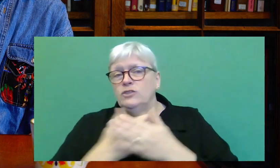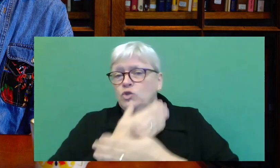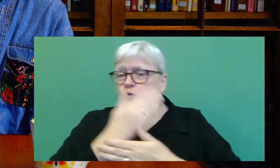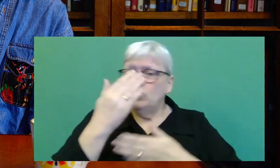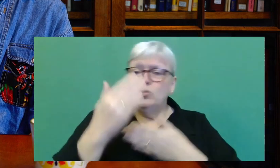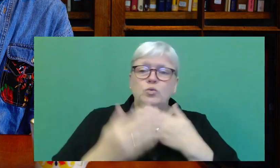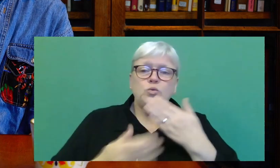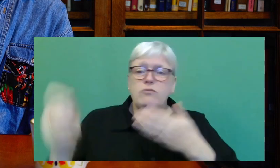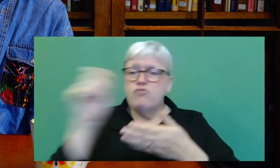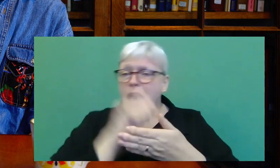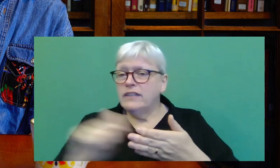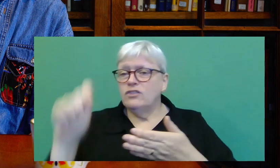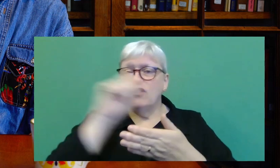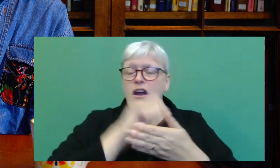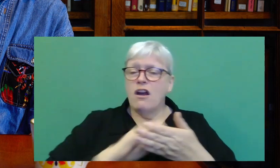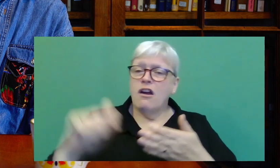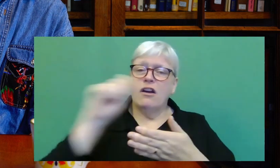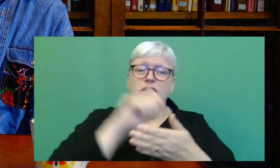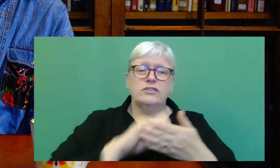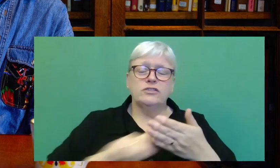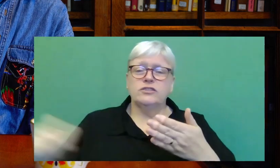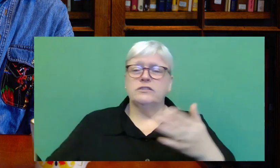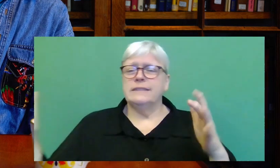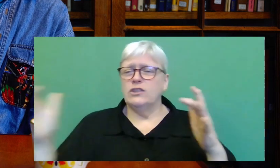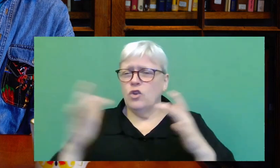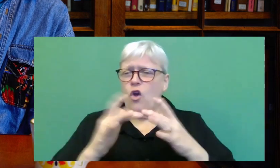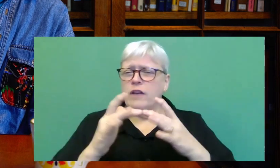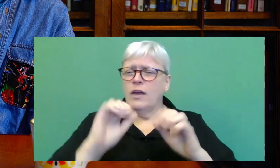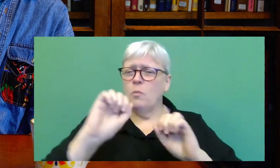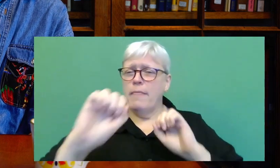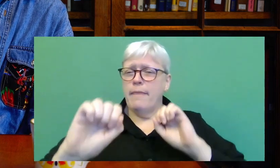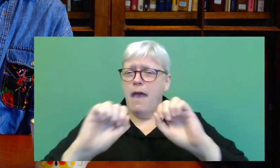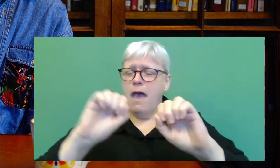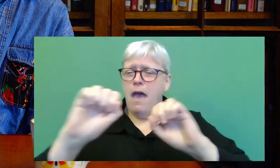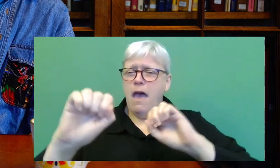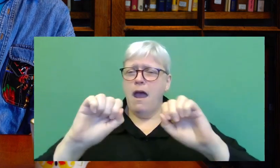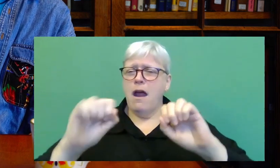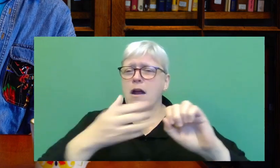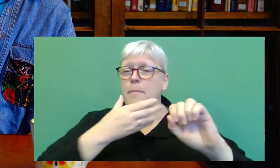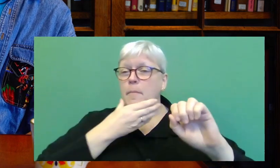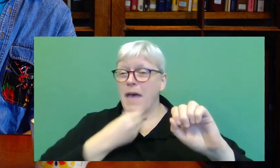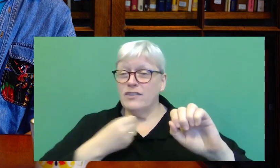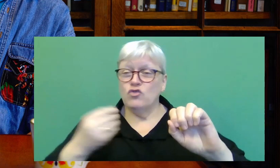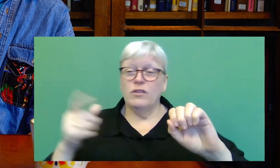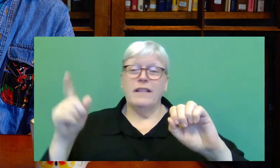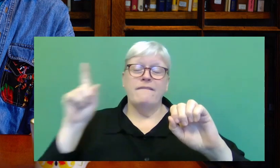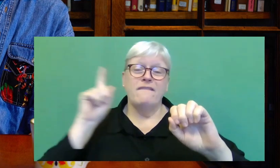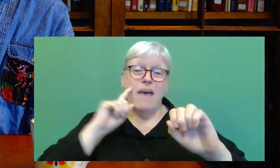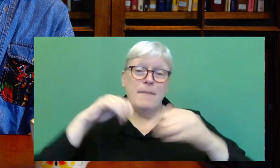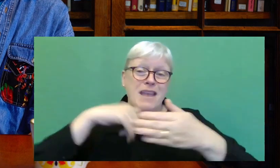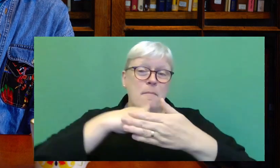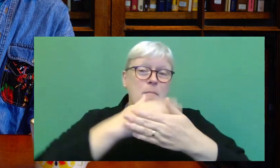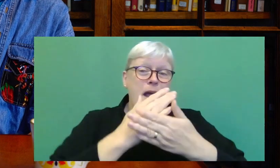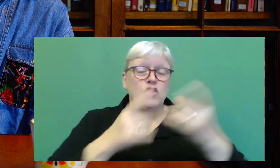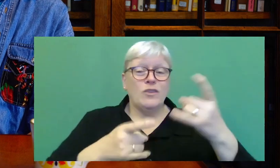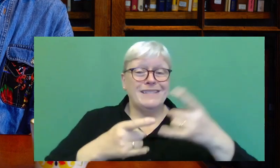with their masculinity or the femininity within their masculinity or the sexuality within their masculinity in a way which